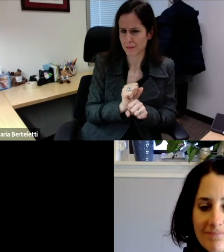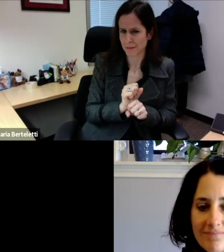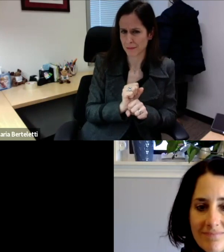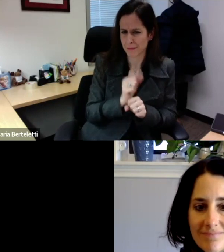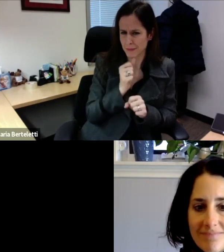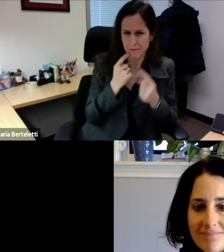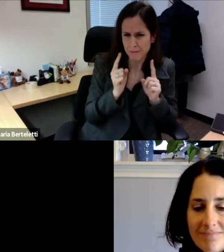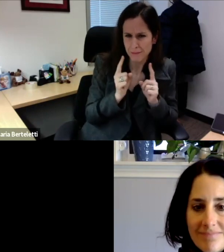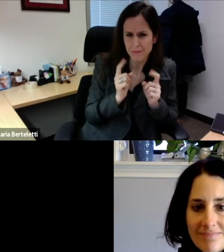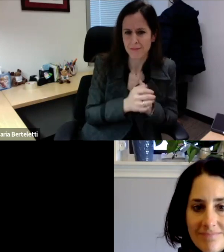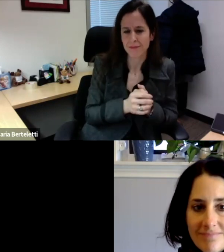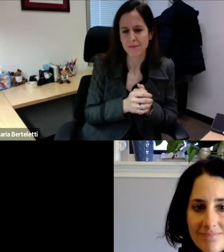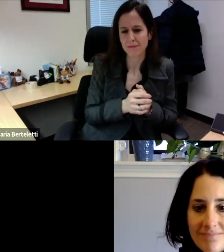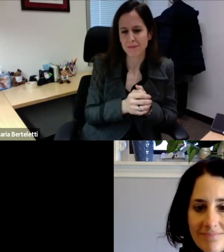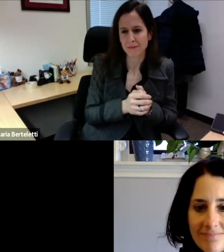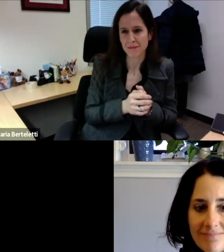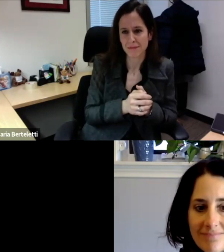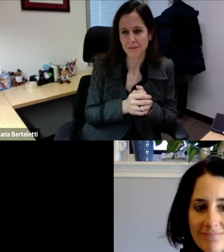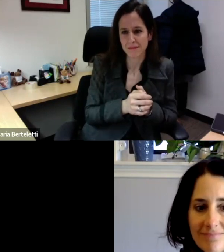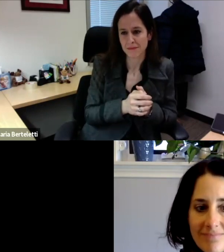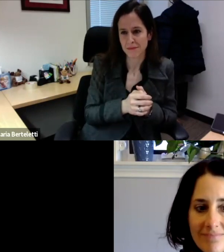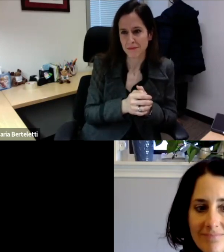Your camera doesn't seem to be working, Christina.